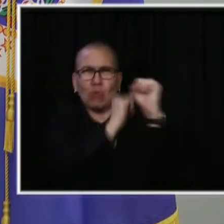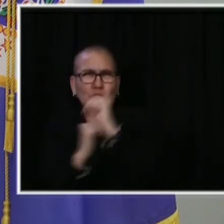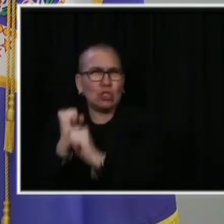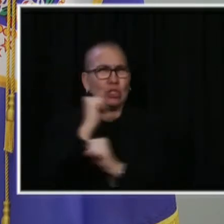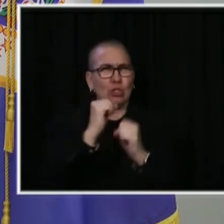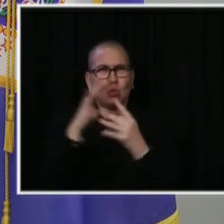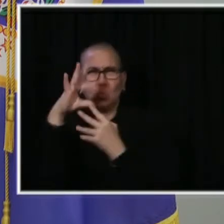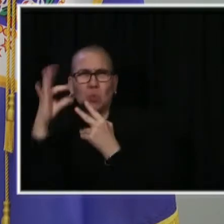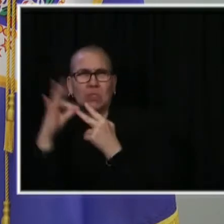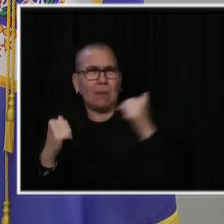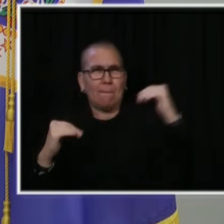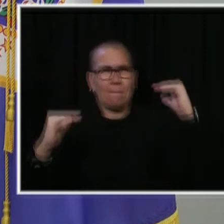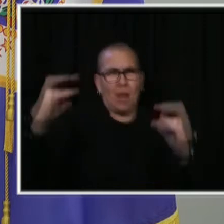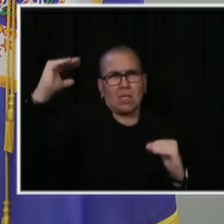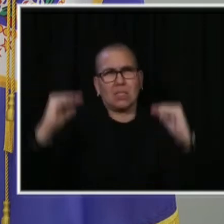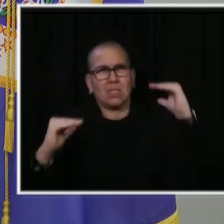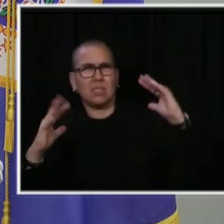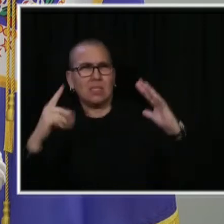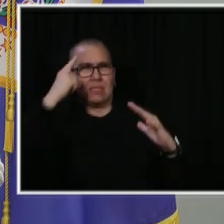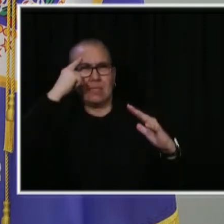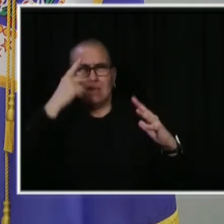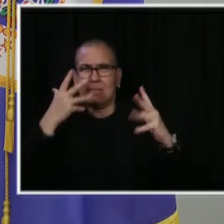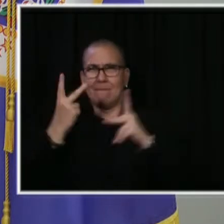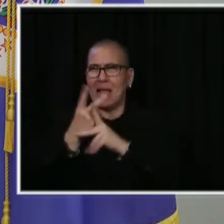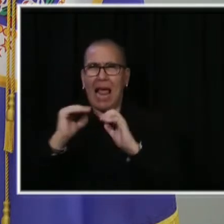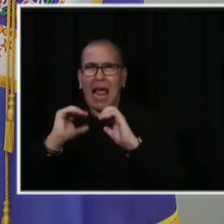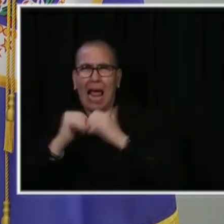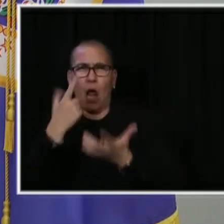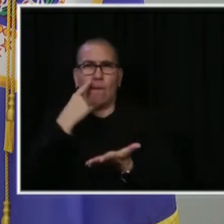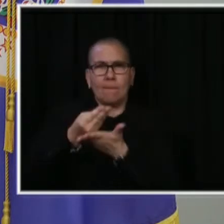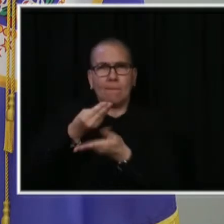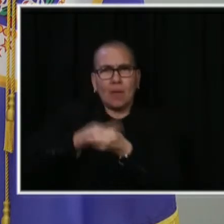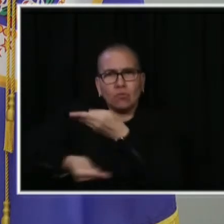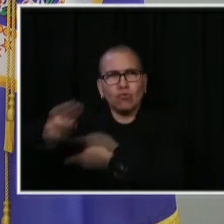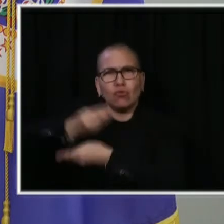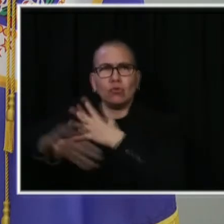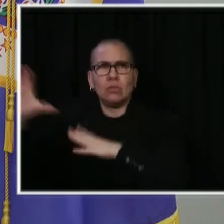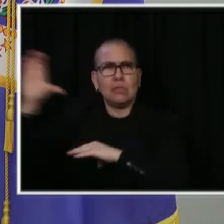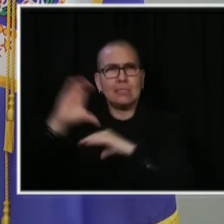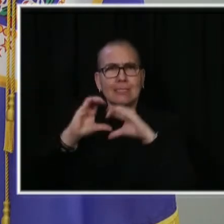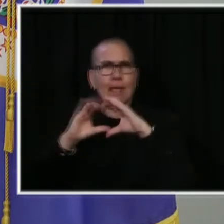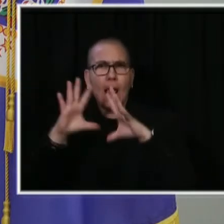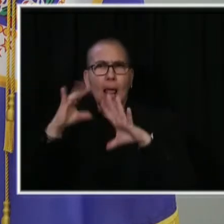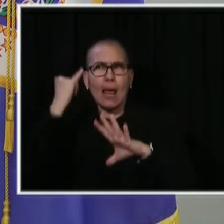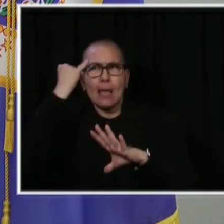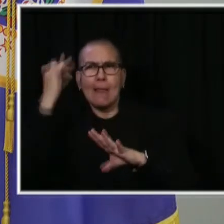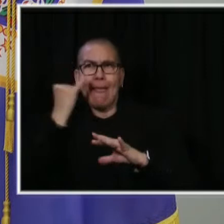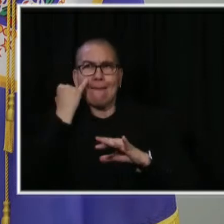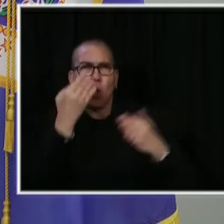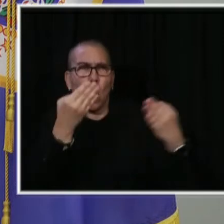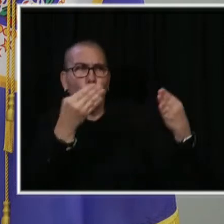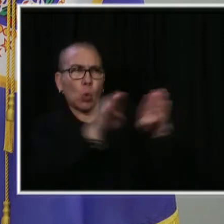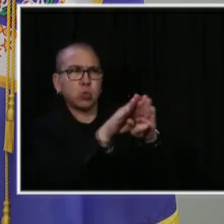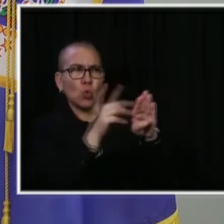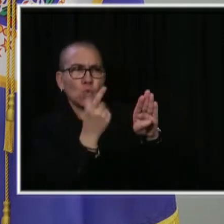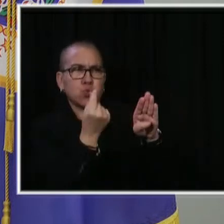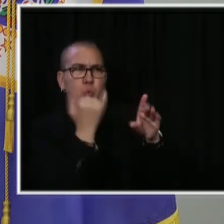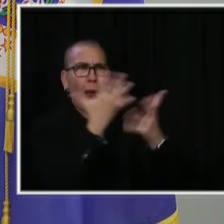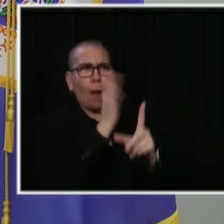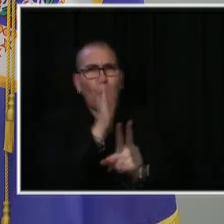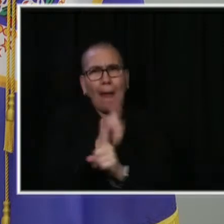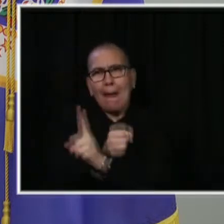No governor's ever has an easy job, but to make these tough decisions and to try to get it right in the middle of an